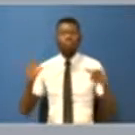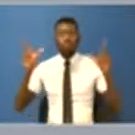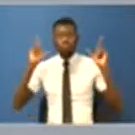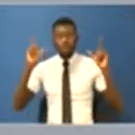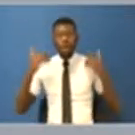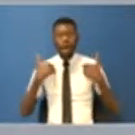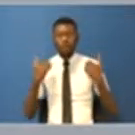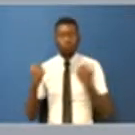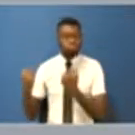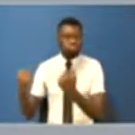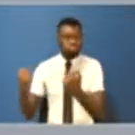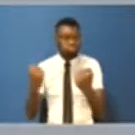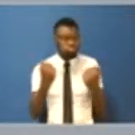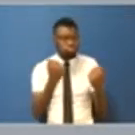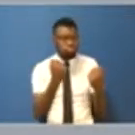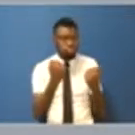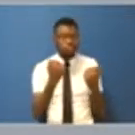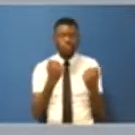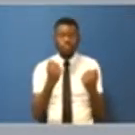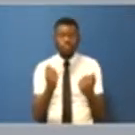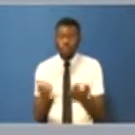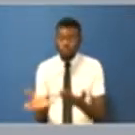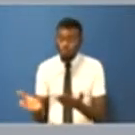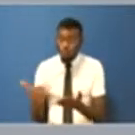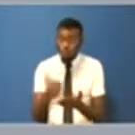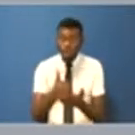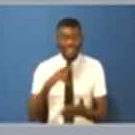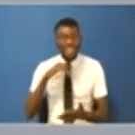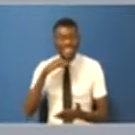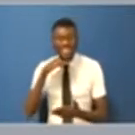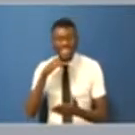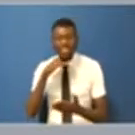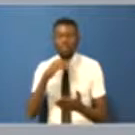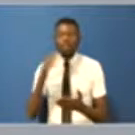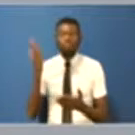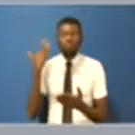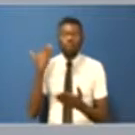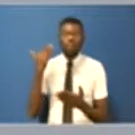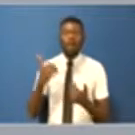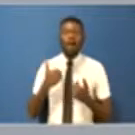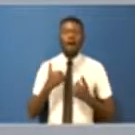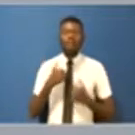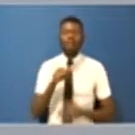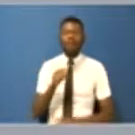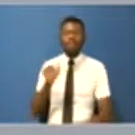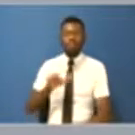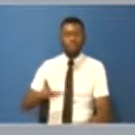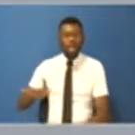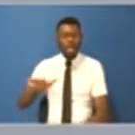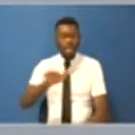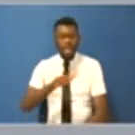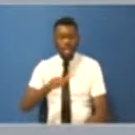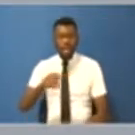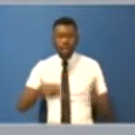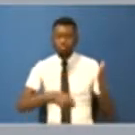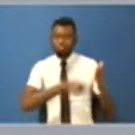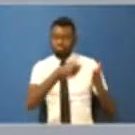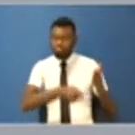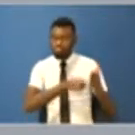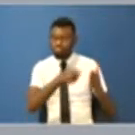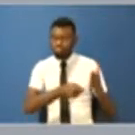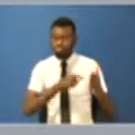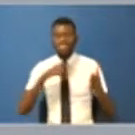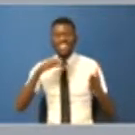to go around collecting the garbage and there was a planned area where the garbage used to be